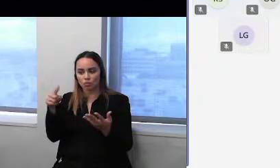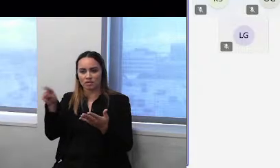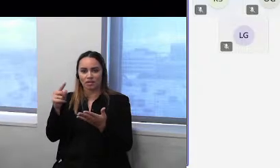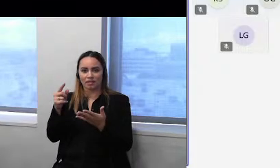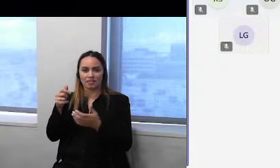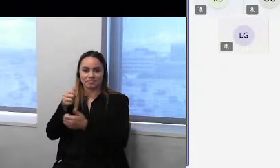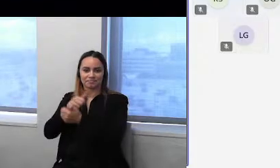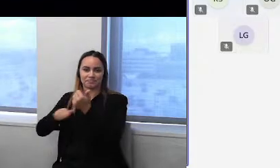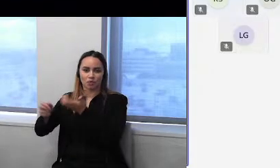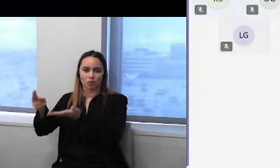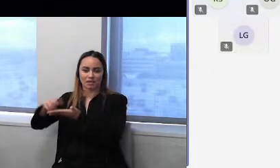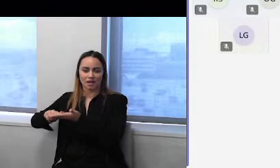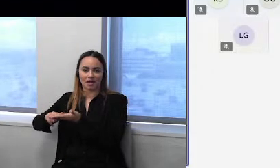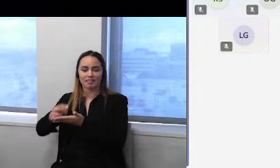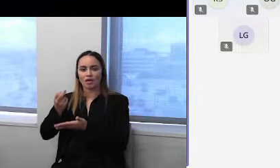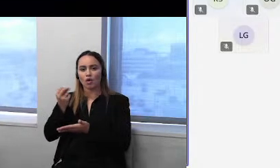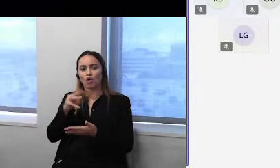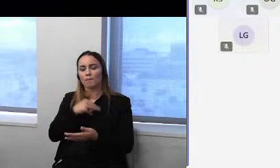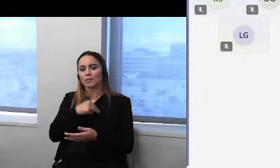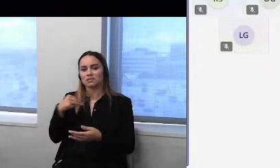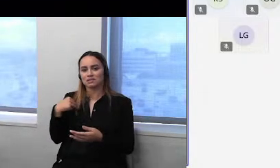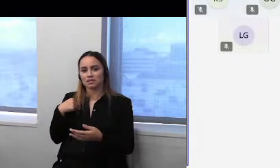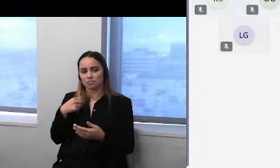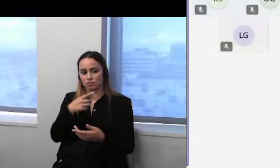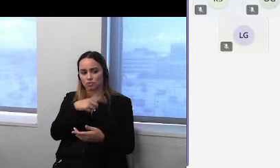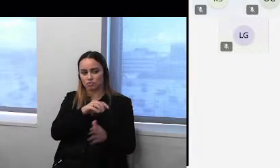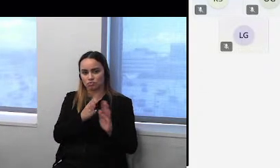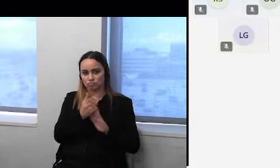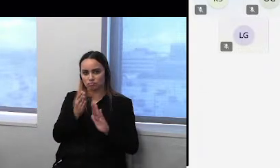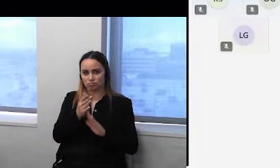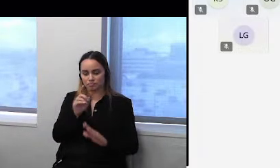the municipalities do?